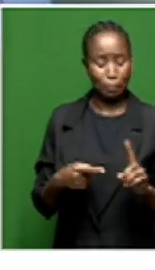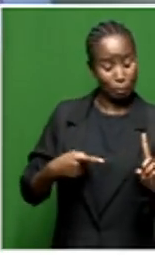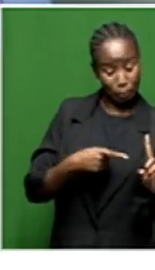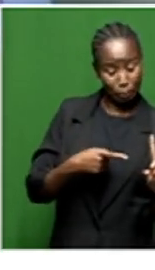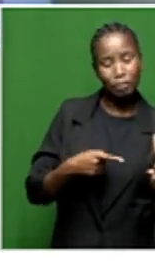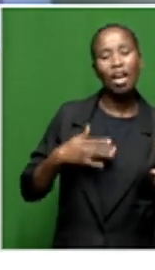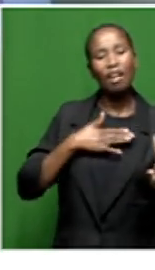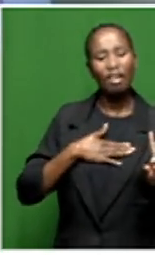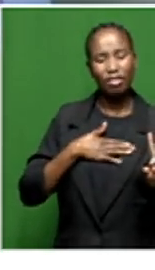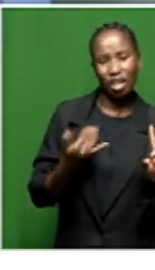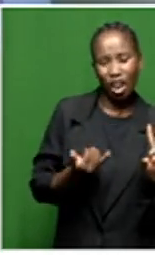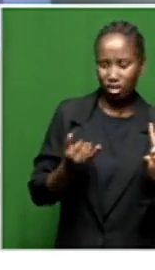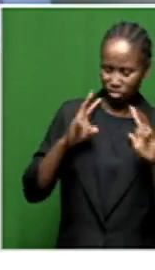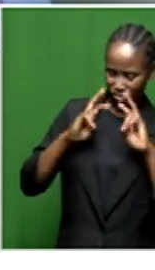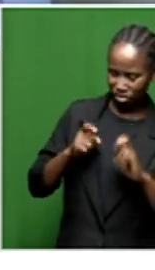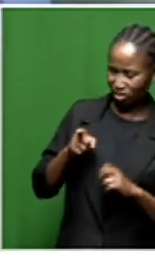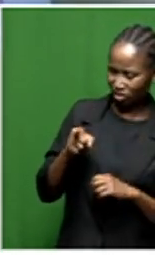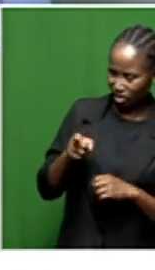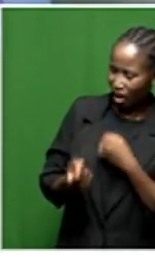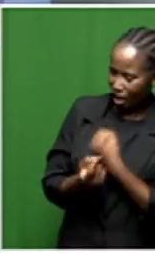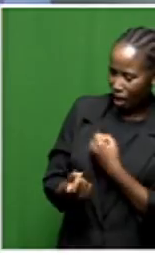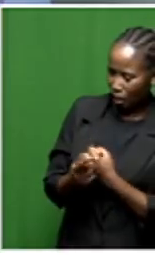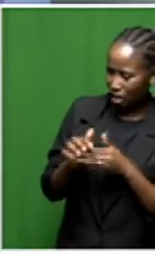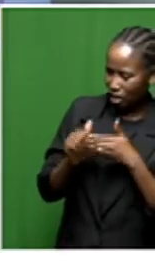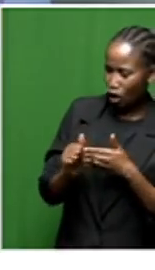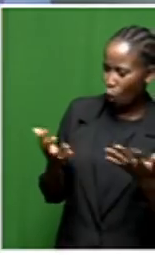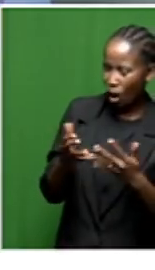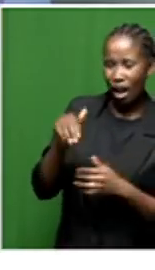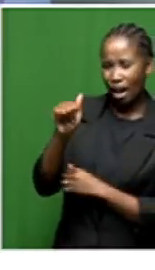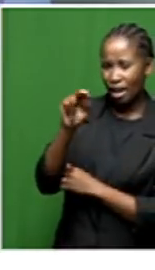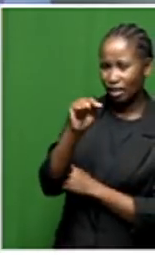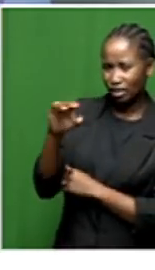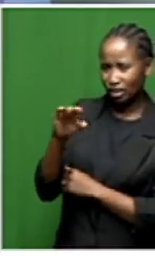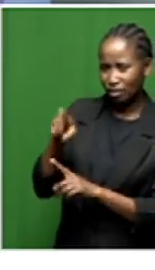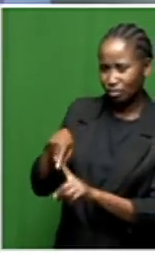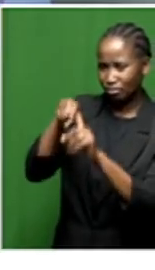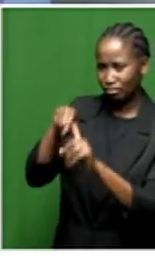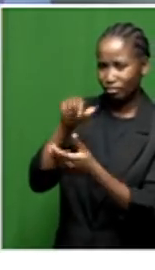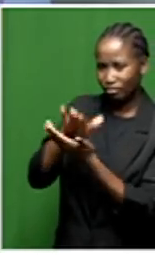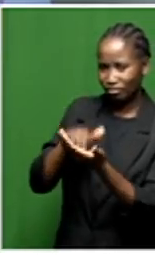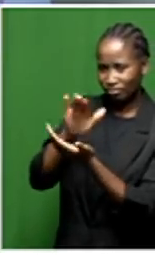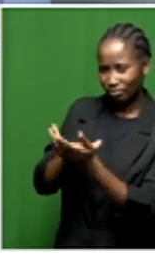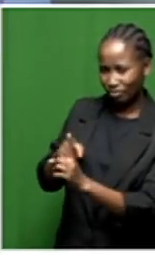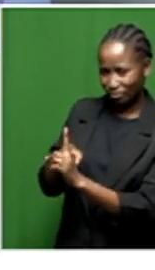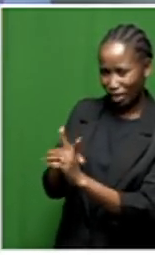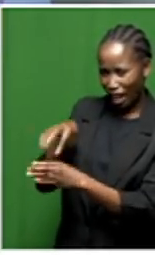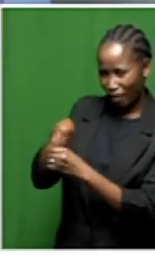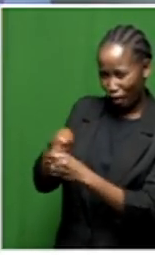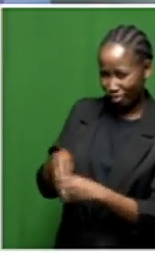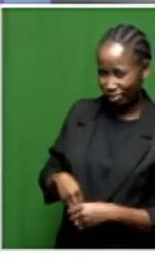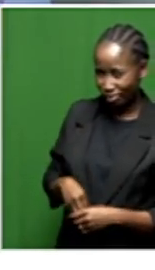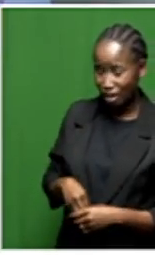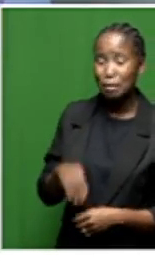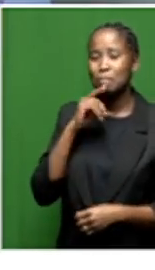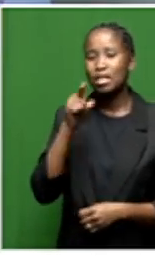that this investigation is instigated by the ANC suspended Secretary General Ace Magashule. How does